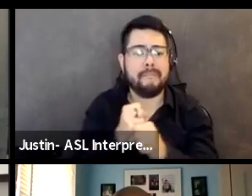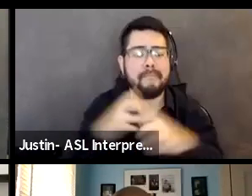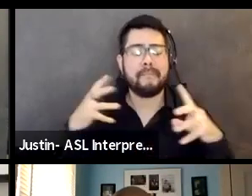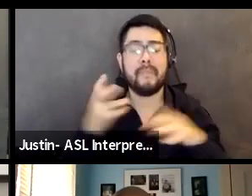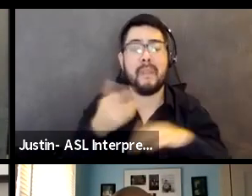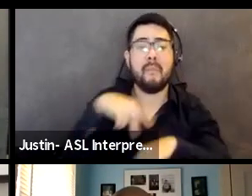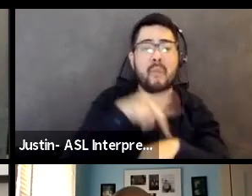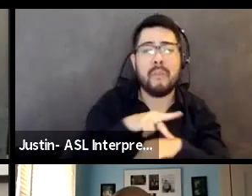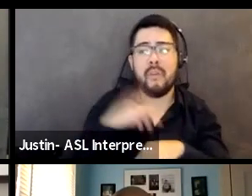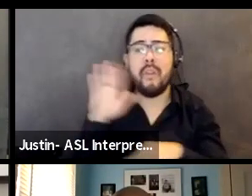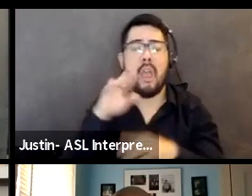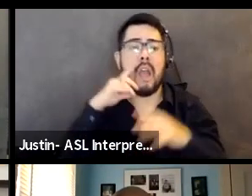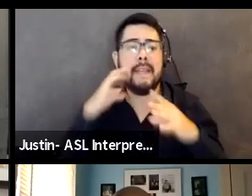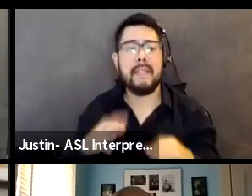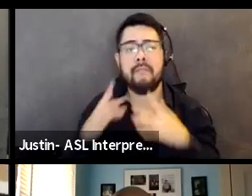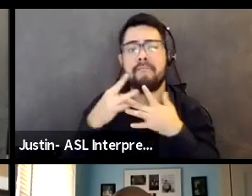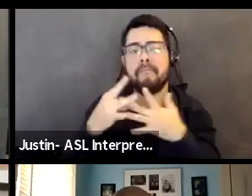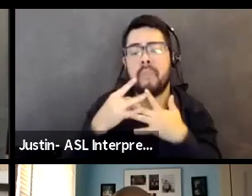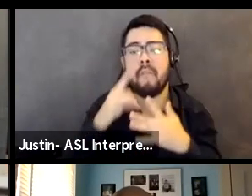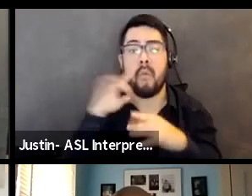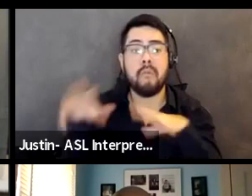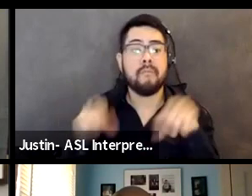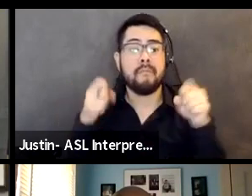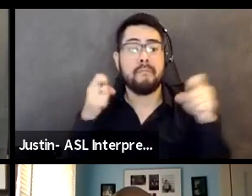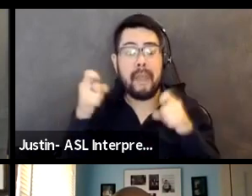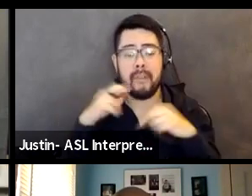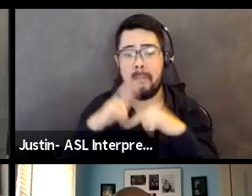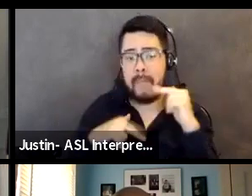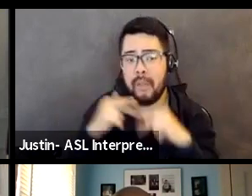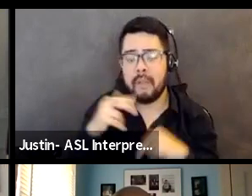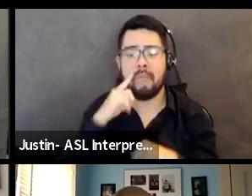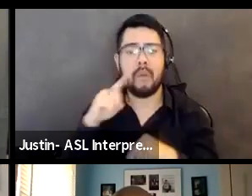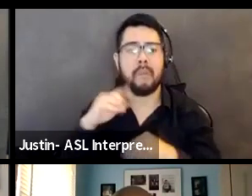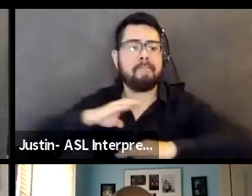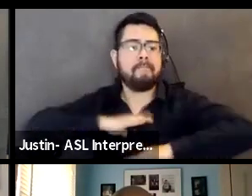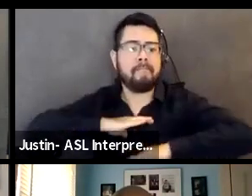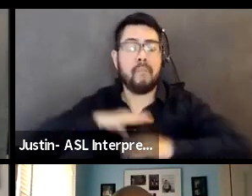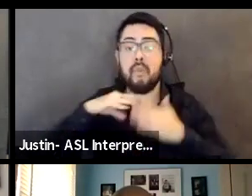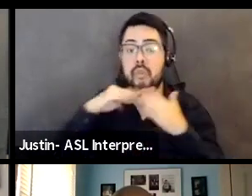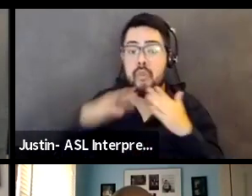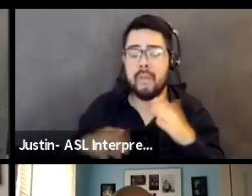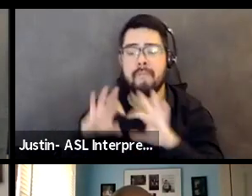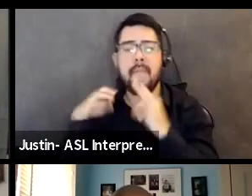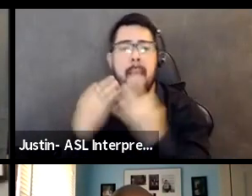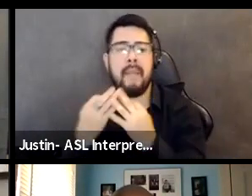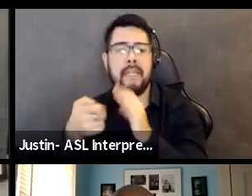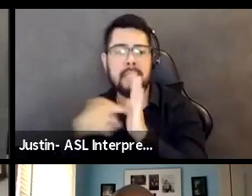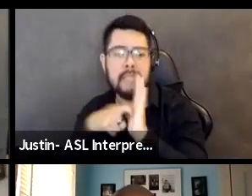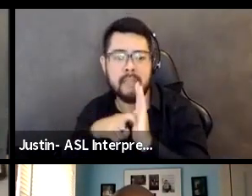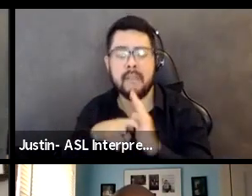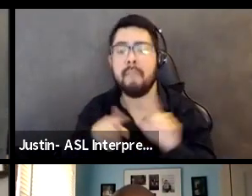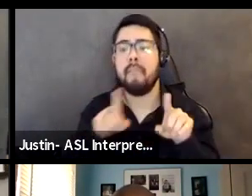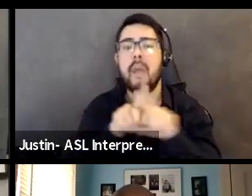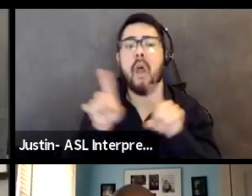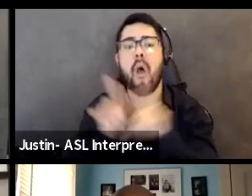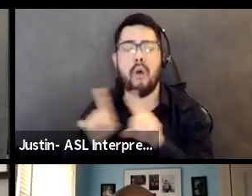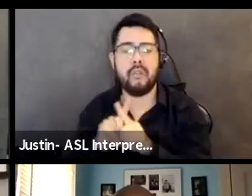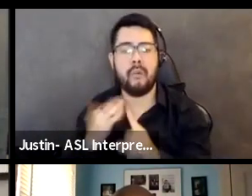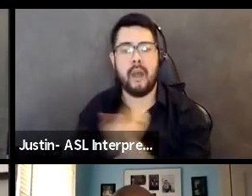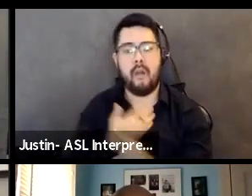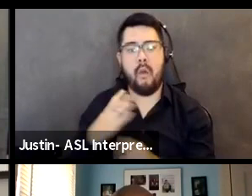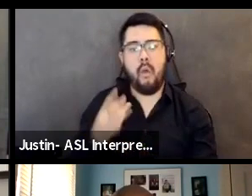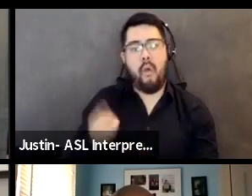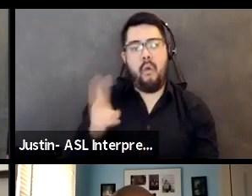flexibility to manage their buildings in order to meet student and family needs while also accommodating our own child care